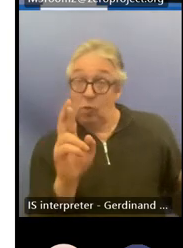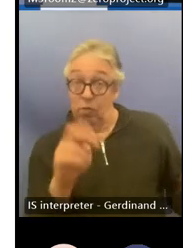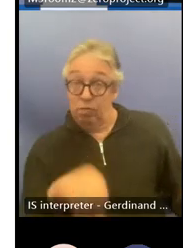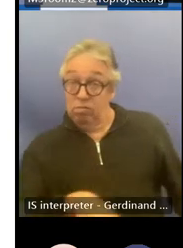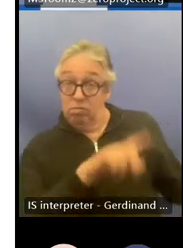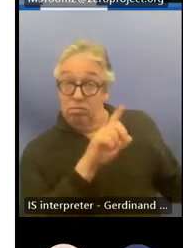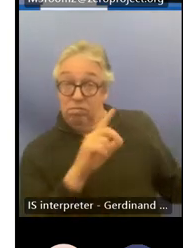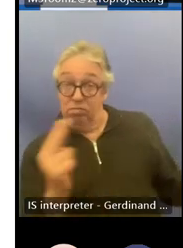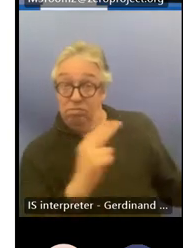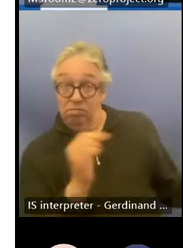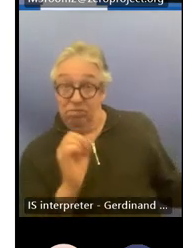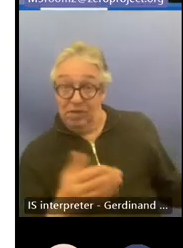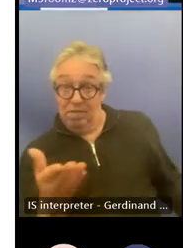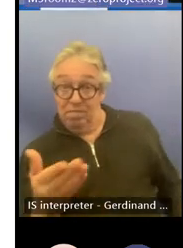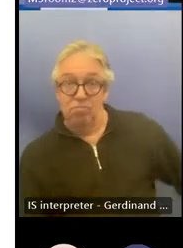there.